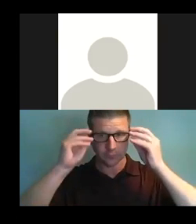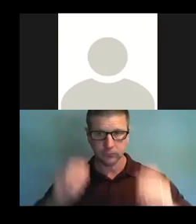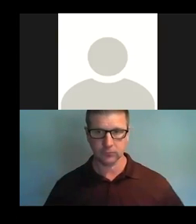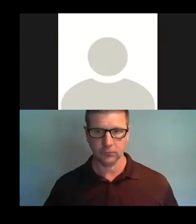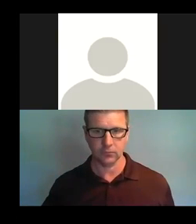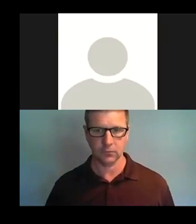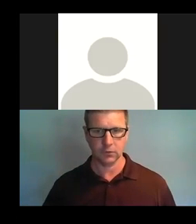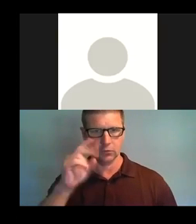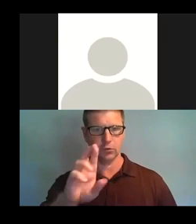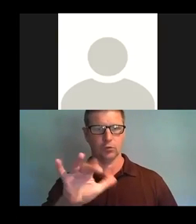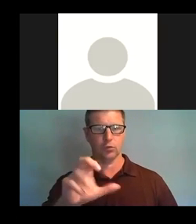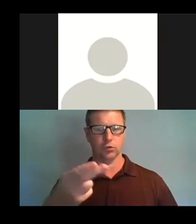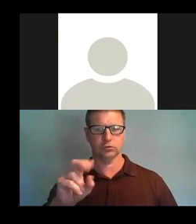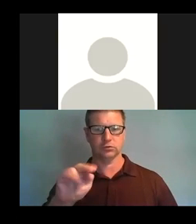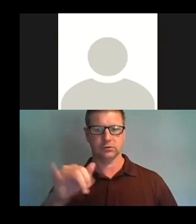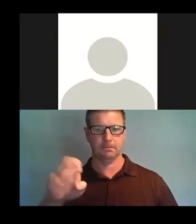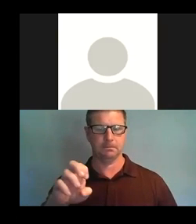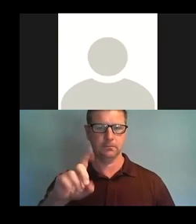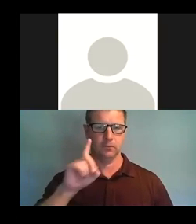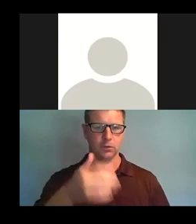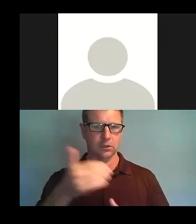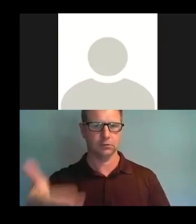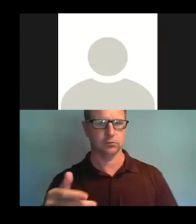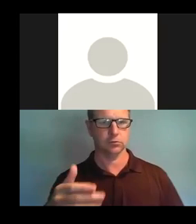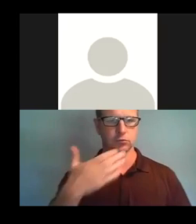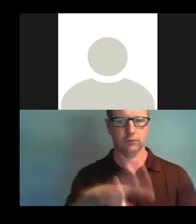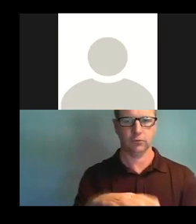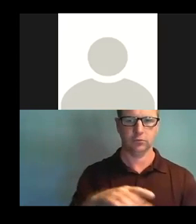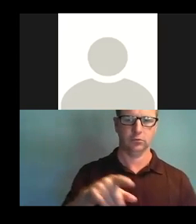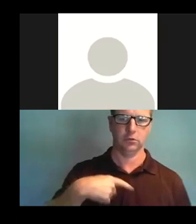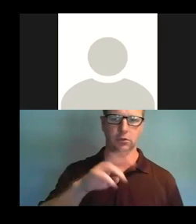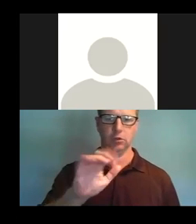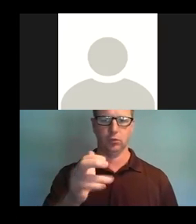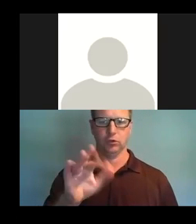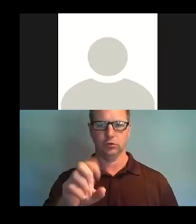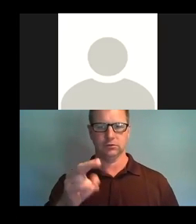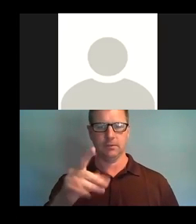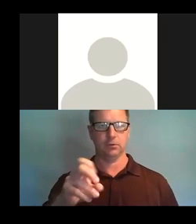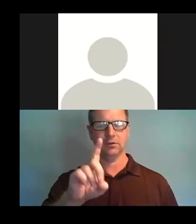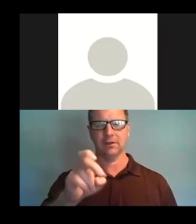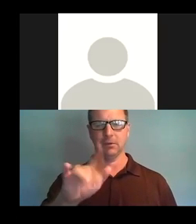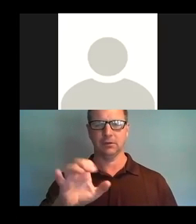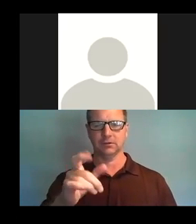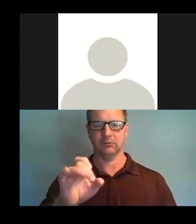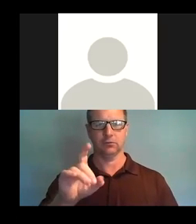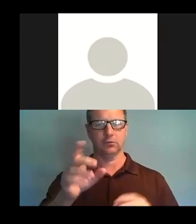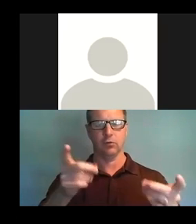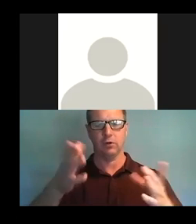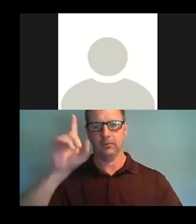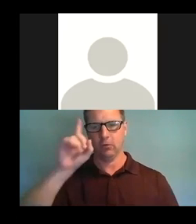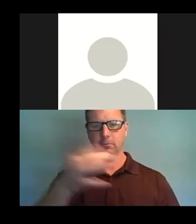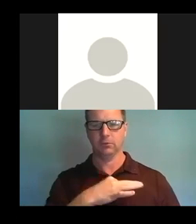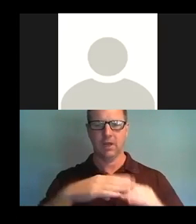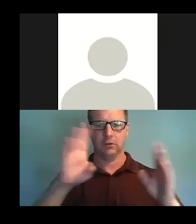I think we have Richard Snipe for the next item. Good afternoon, folks. I'm Richard Snipe, the Deputy Executive Director of the Pittsburgh Housing Development